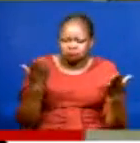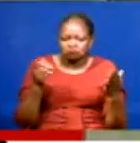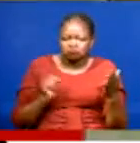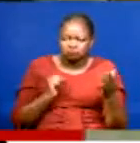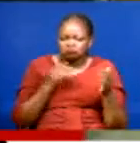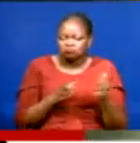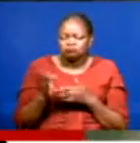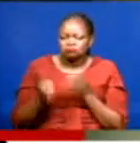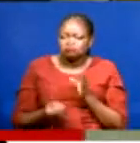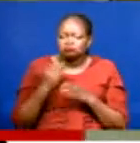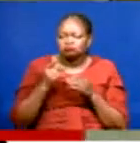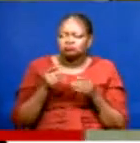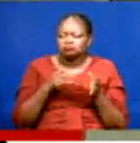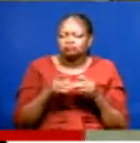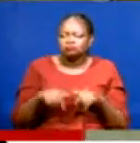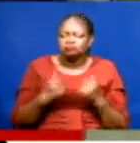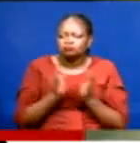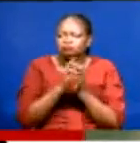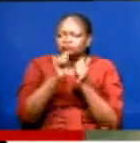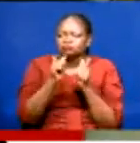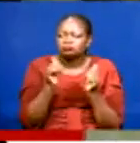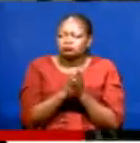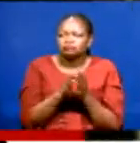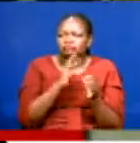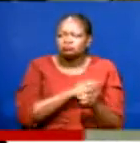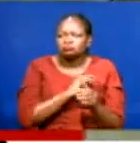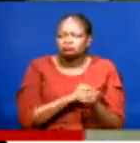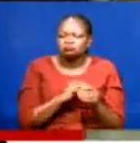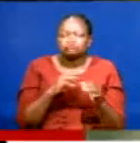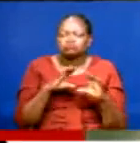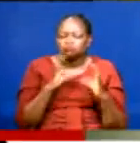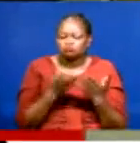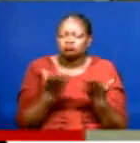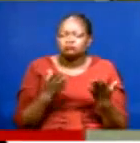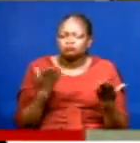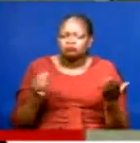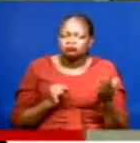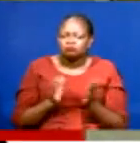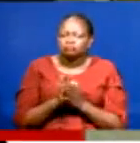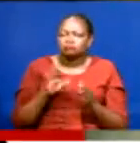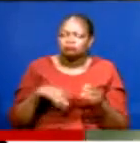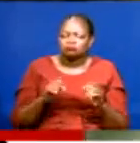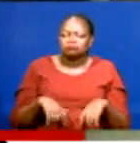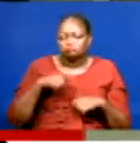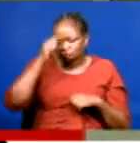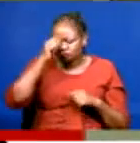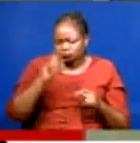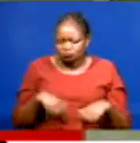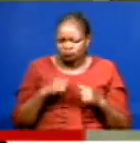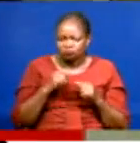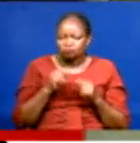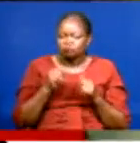herself and for others. And the mission is to create a world where every girl and woman lives a dignified life in secure